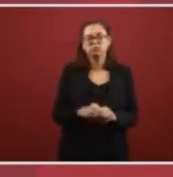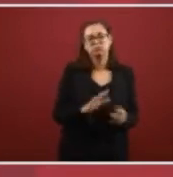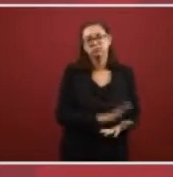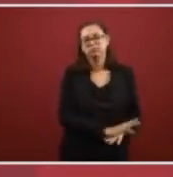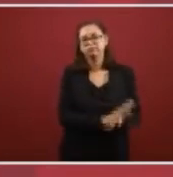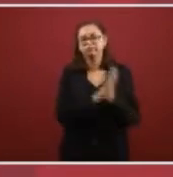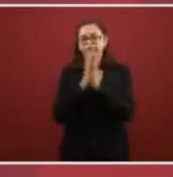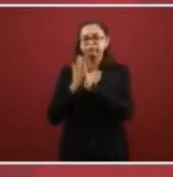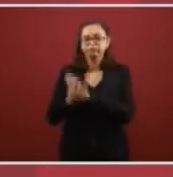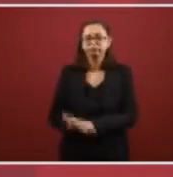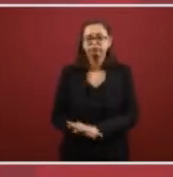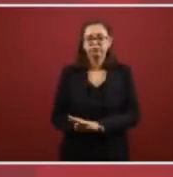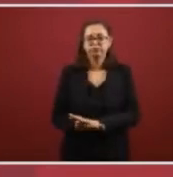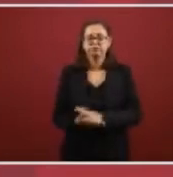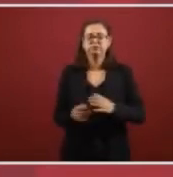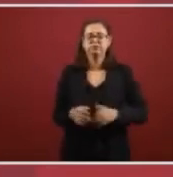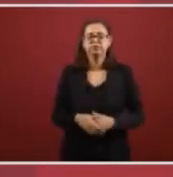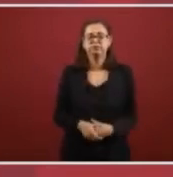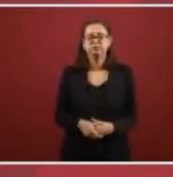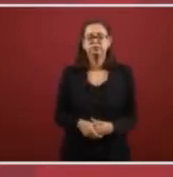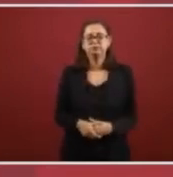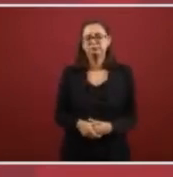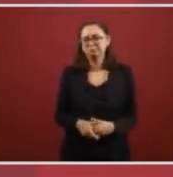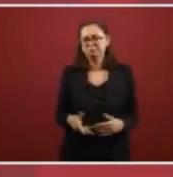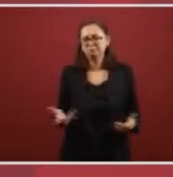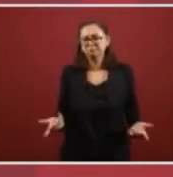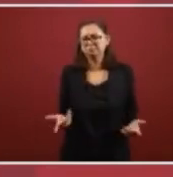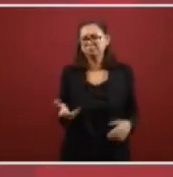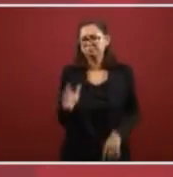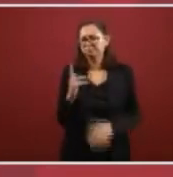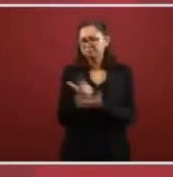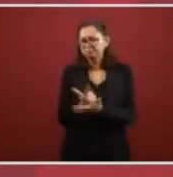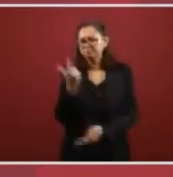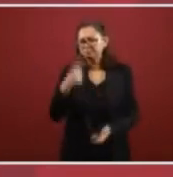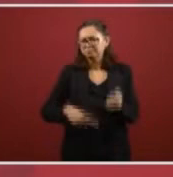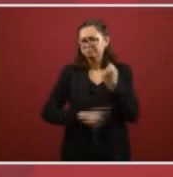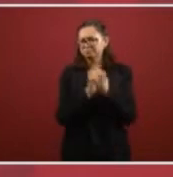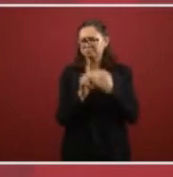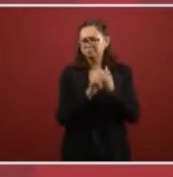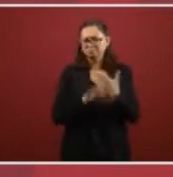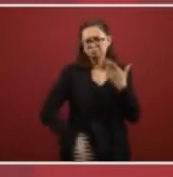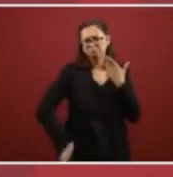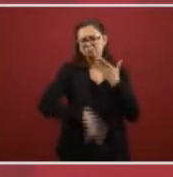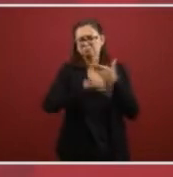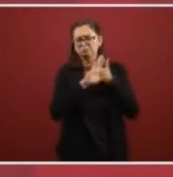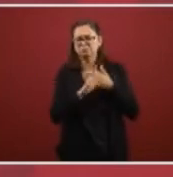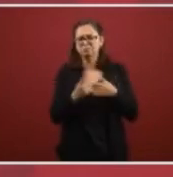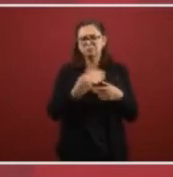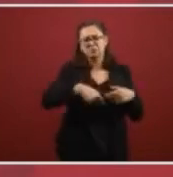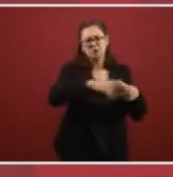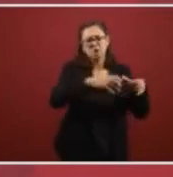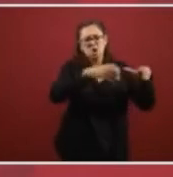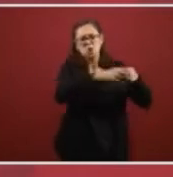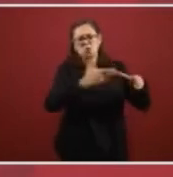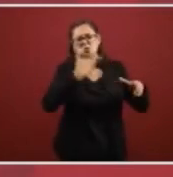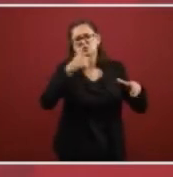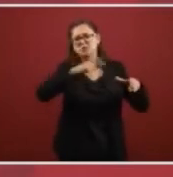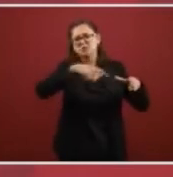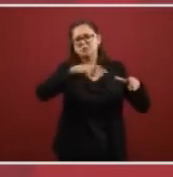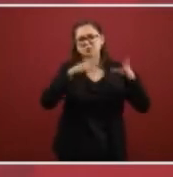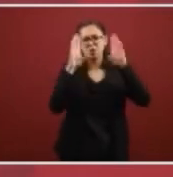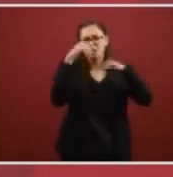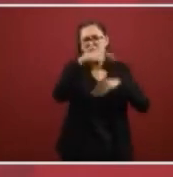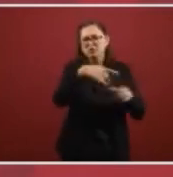change of regimen. And we have not had major problems. The conservatives